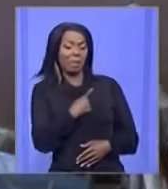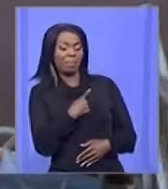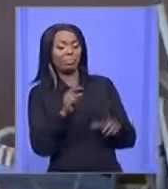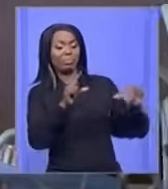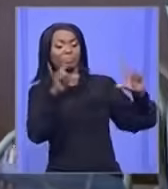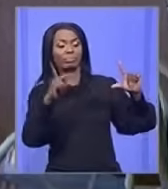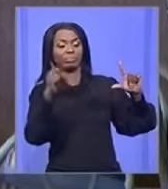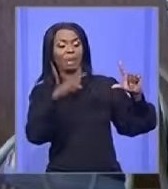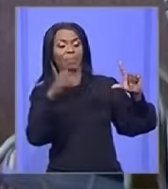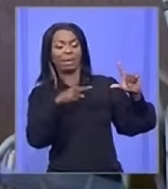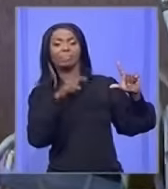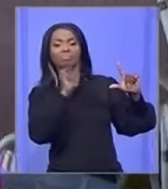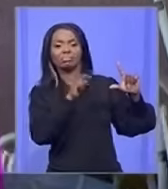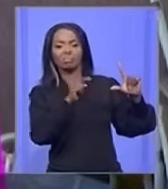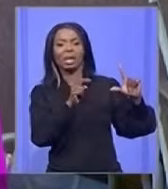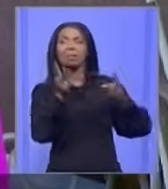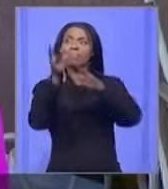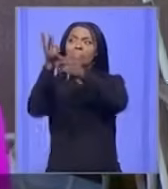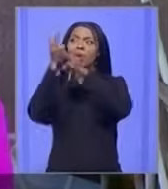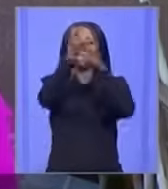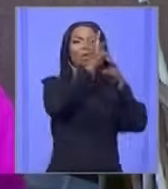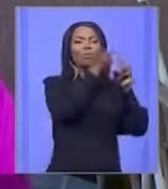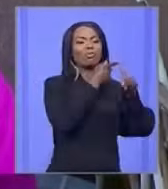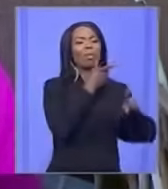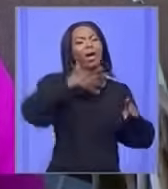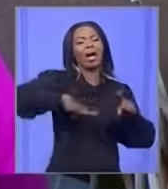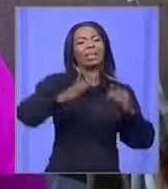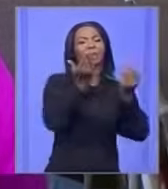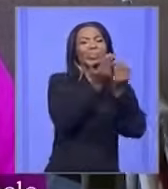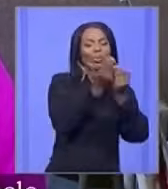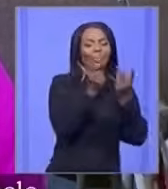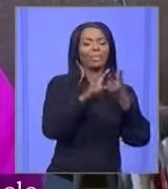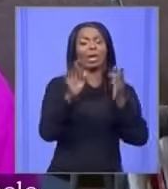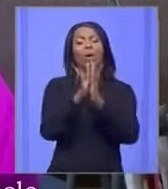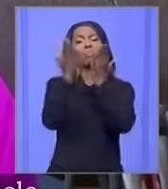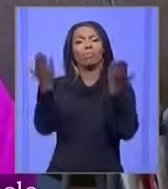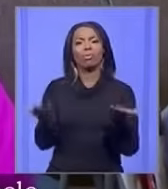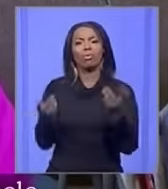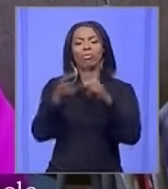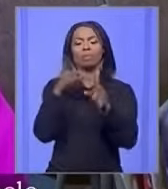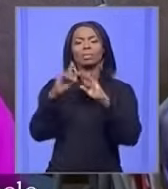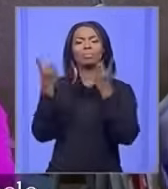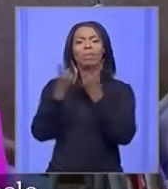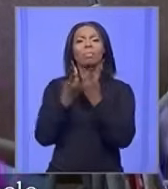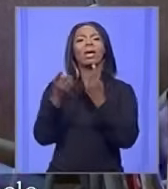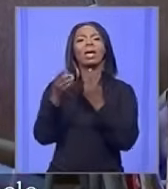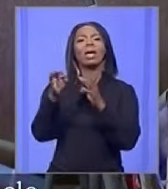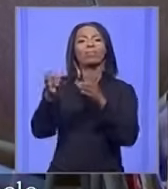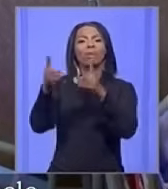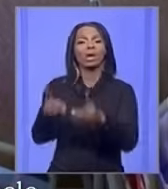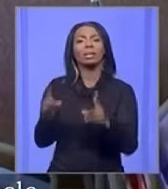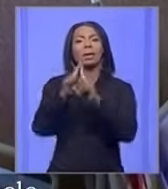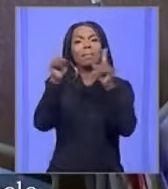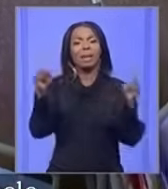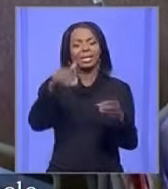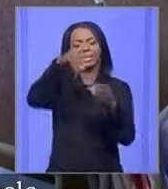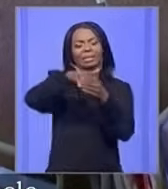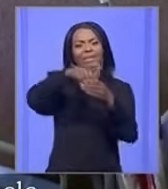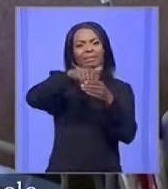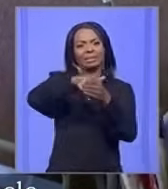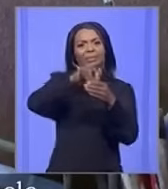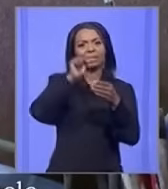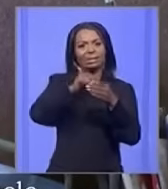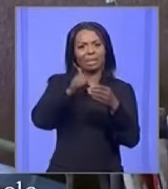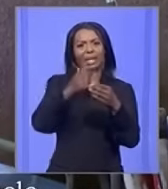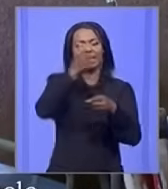kadingweng ho tswa dikolong tse ding athe dibuka ke tse tswang lefapheng la thuto empa ka hare di kenyeleditse le dibuka